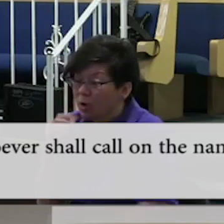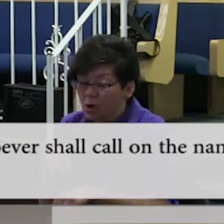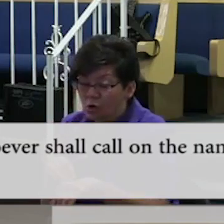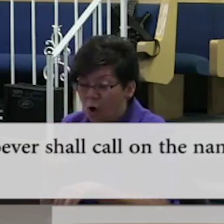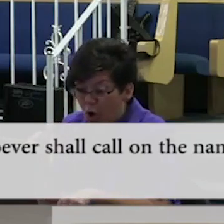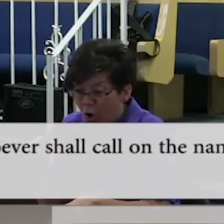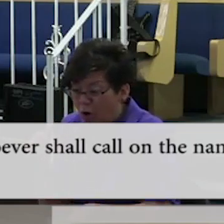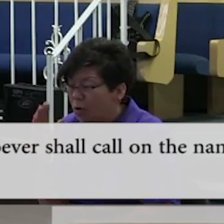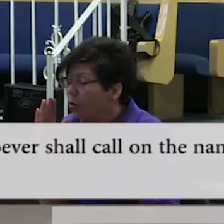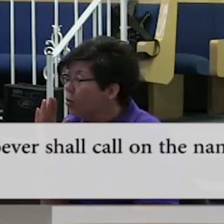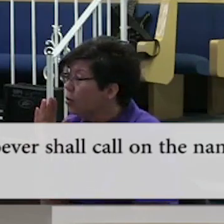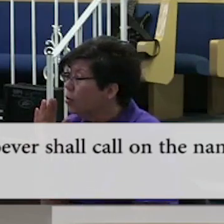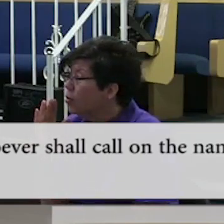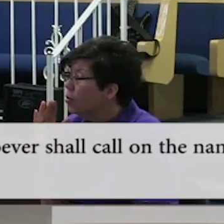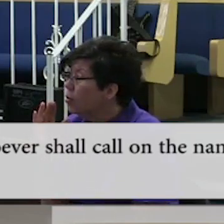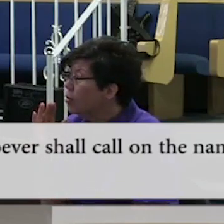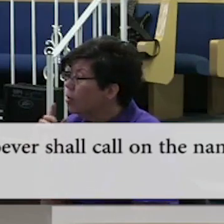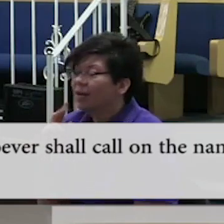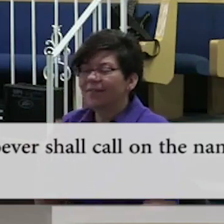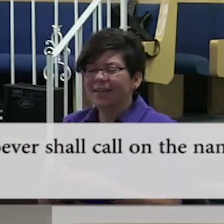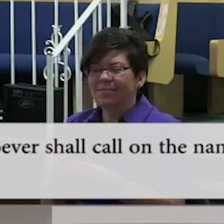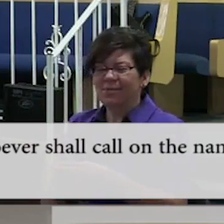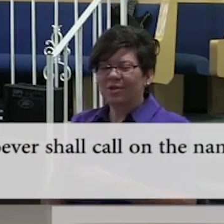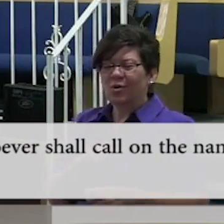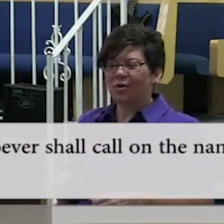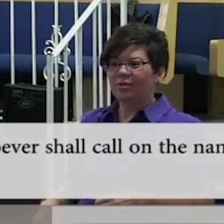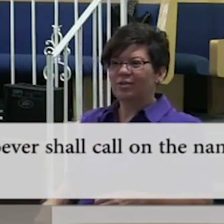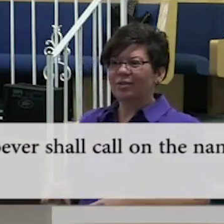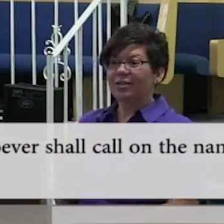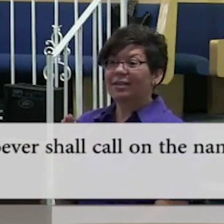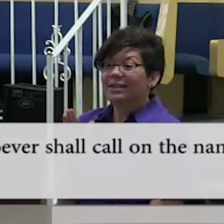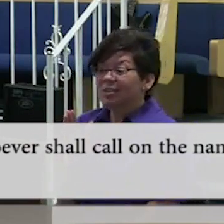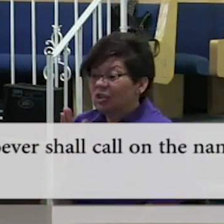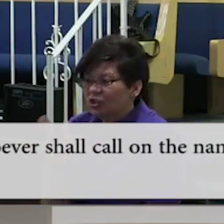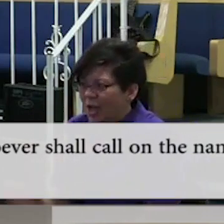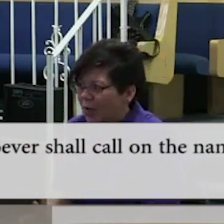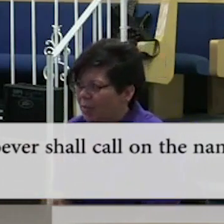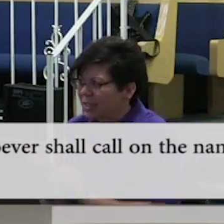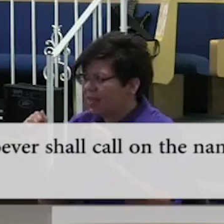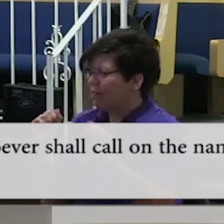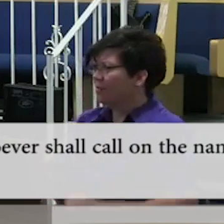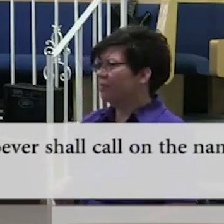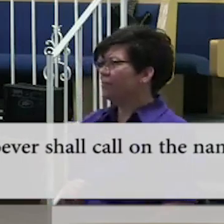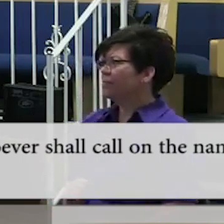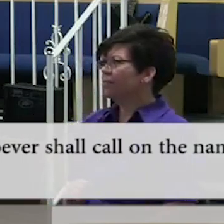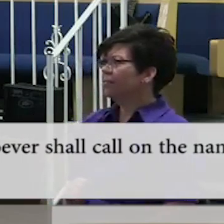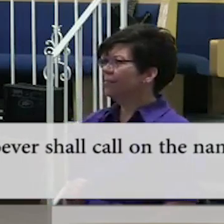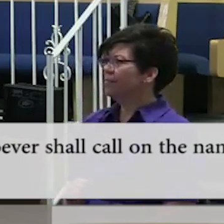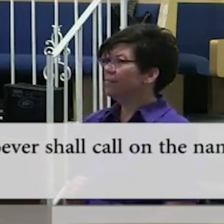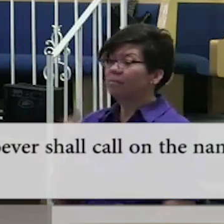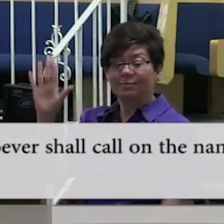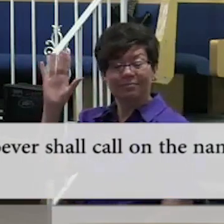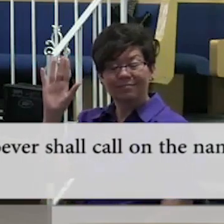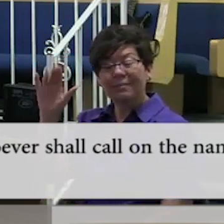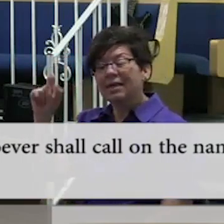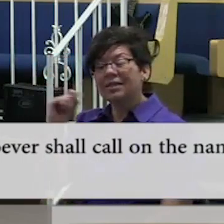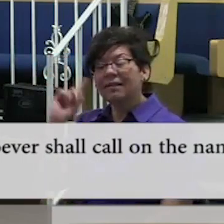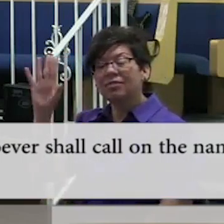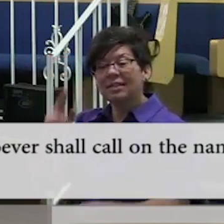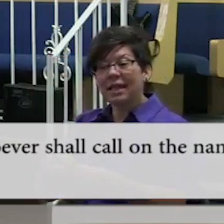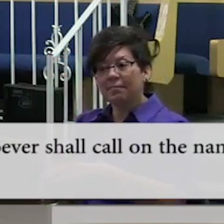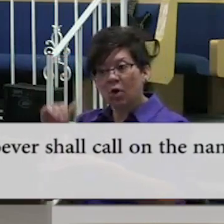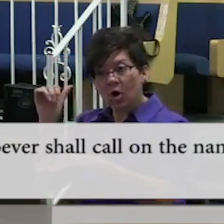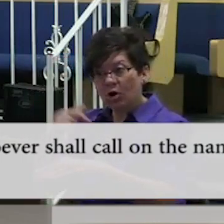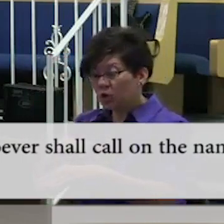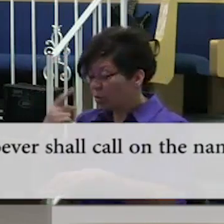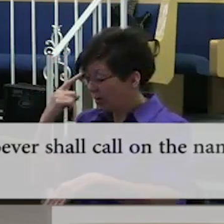shall call on the name of the Lord shall be saved. But you got to call his name. You got